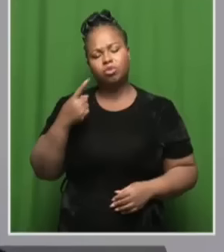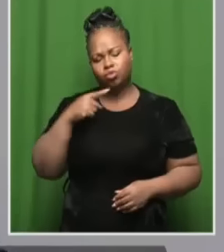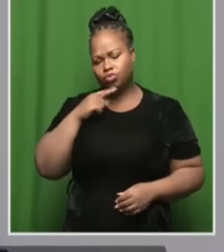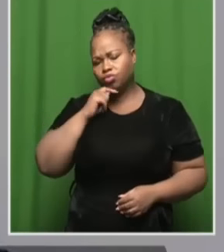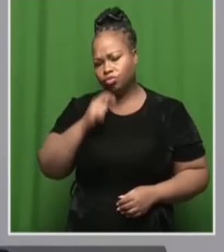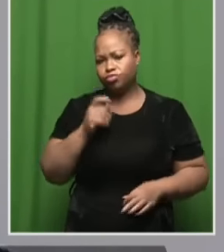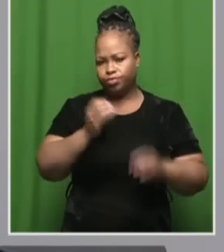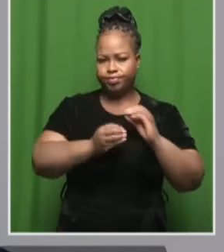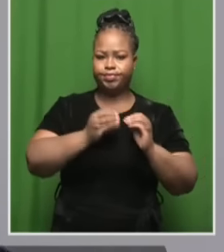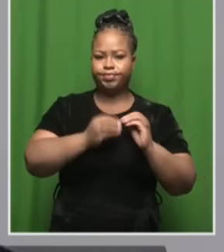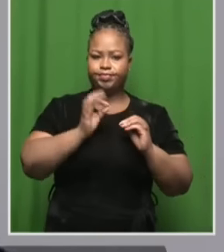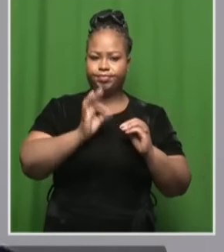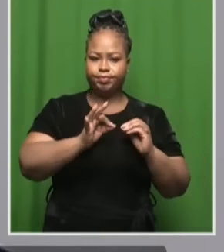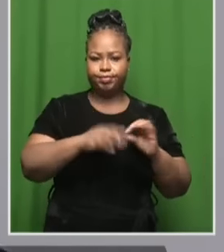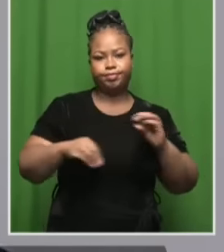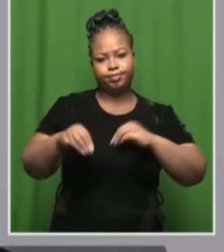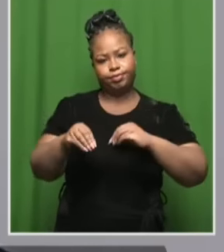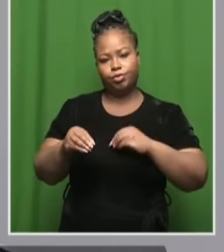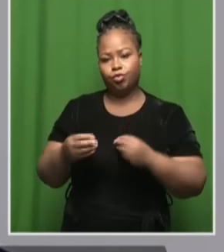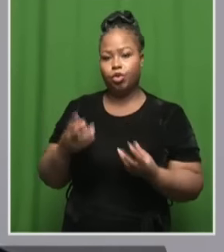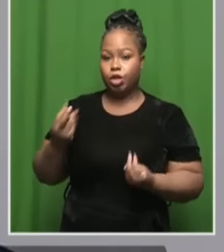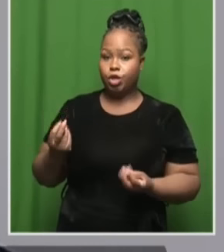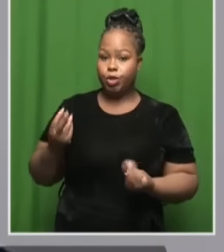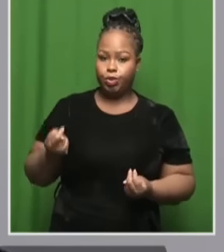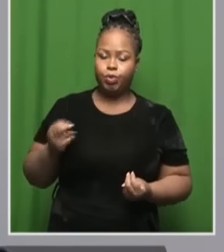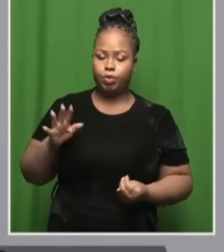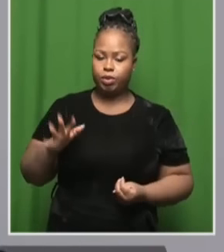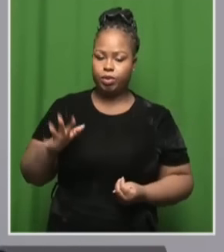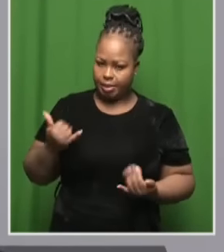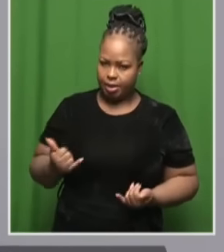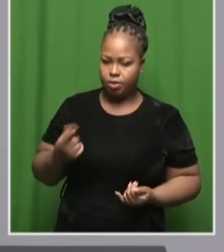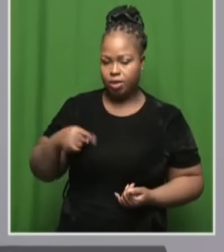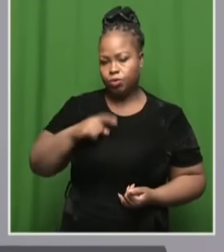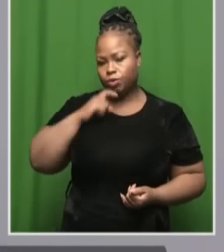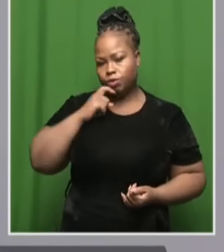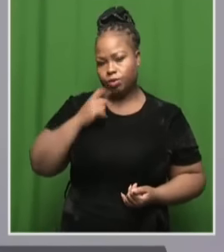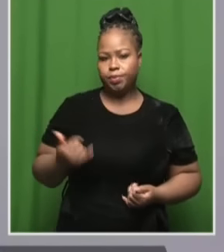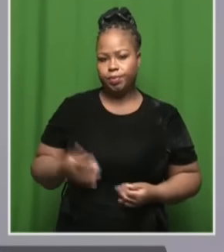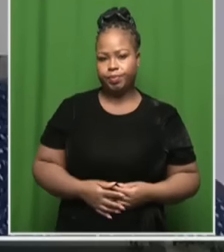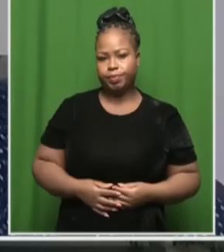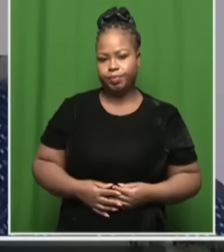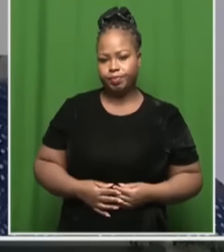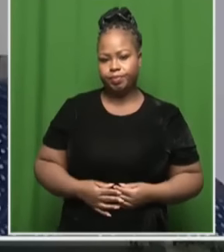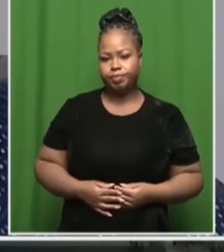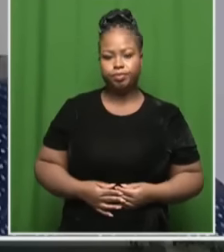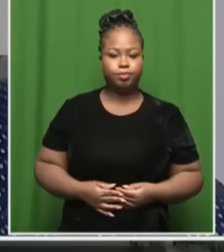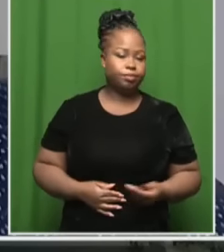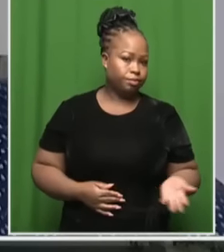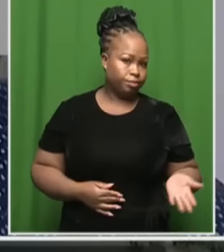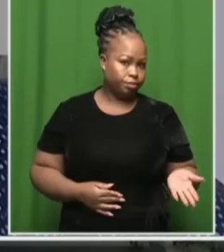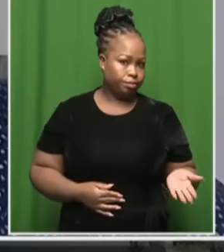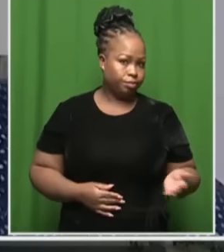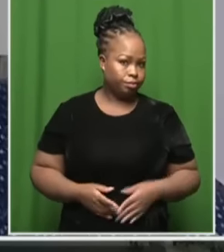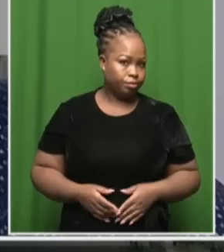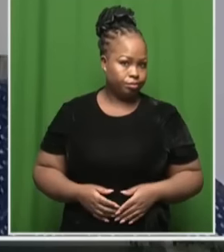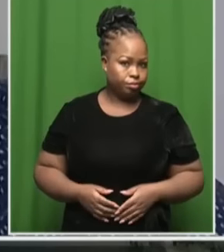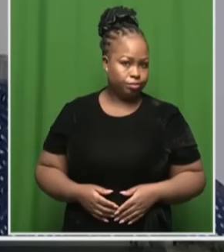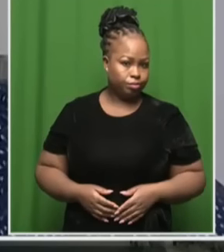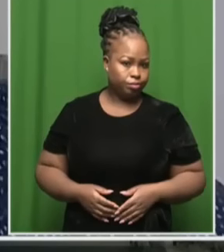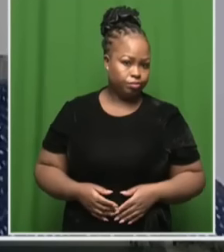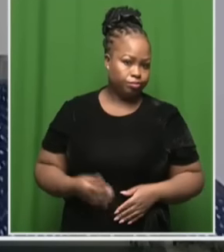replacing these meters with new meters that are basically currently vending as we speak. But how